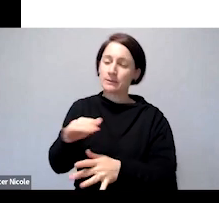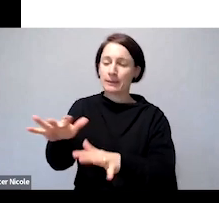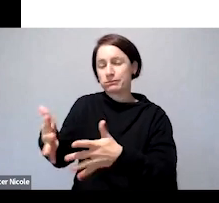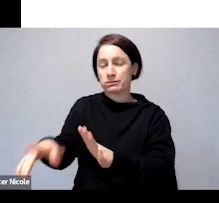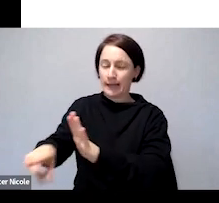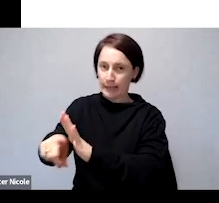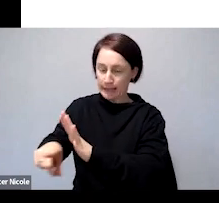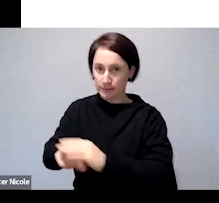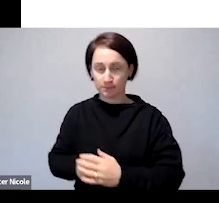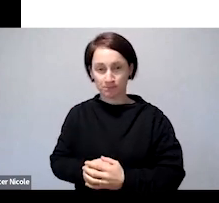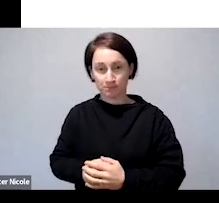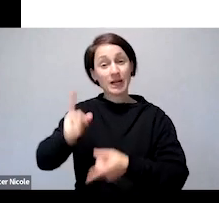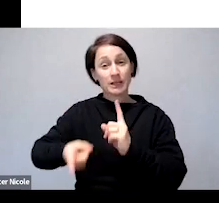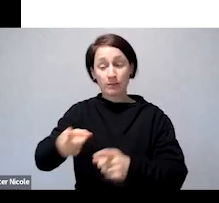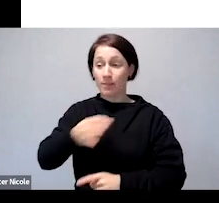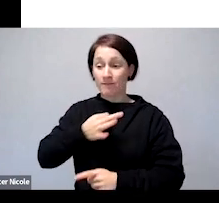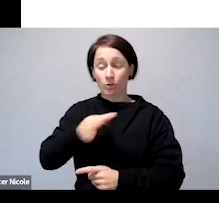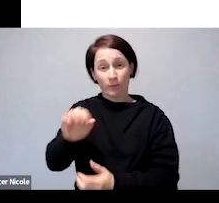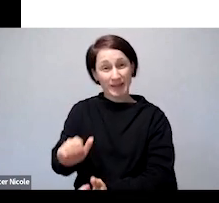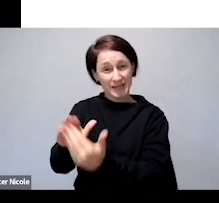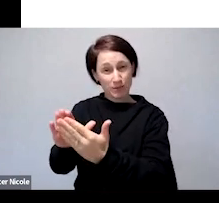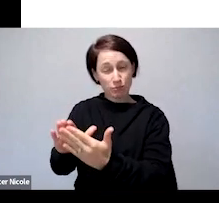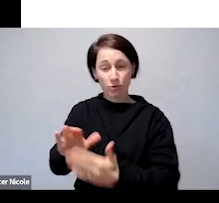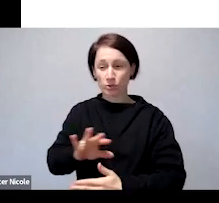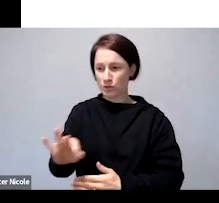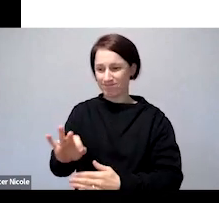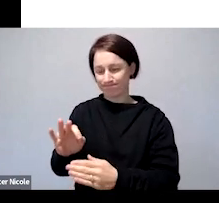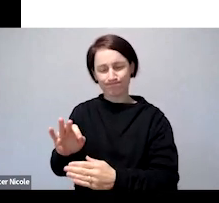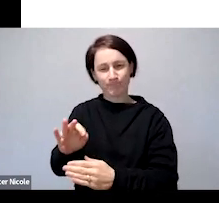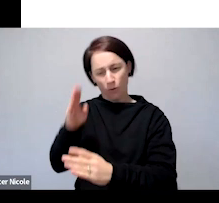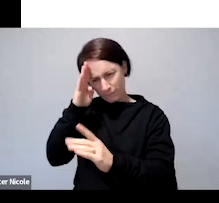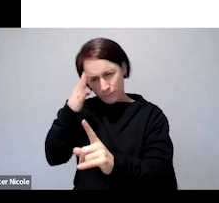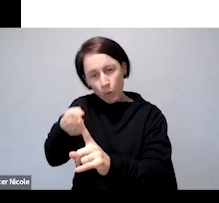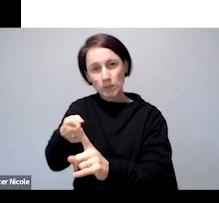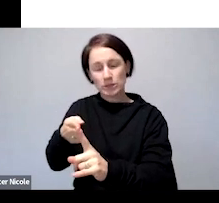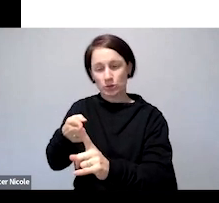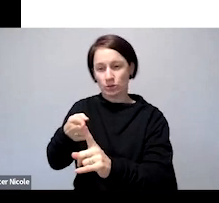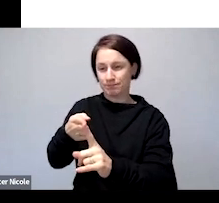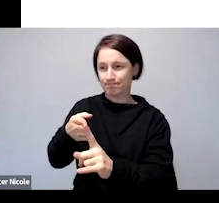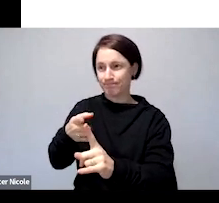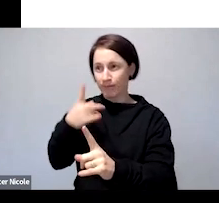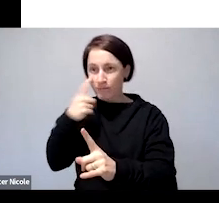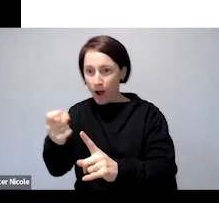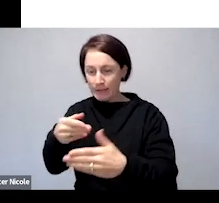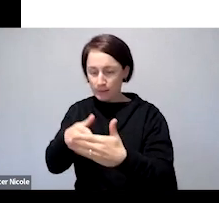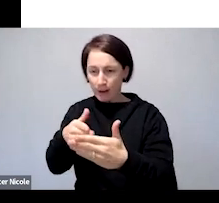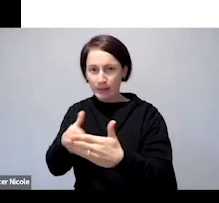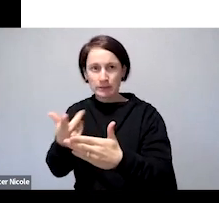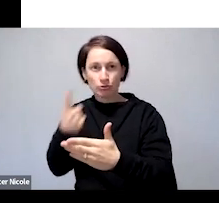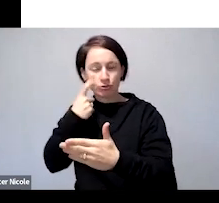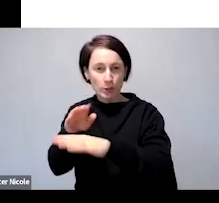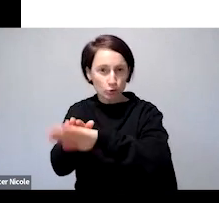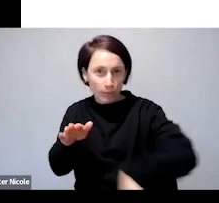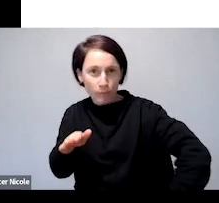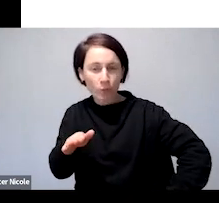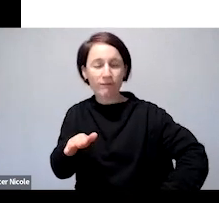Too often, the vulnerability approach, instead of being focused on identifying and removing those structural barriers, typically